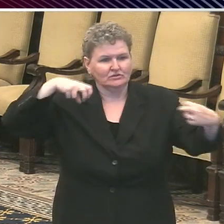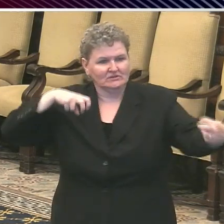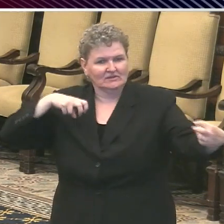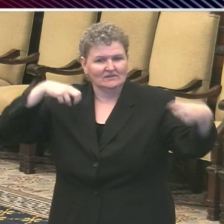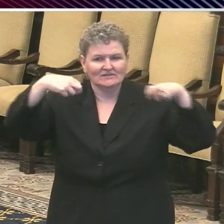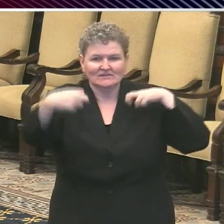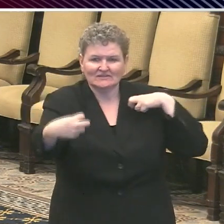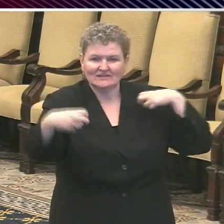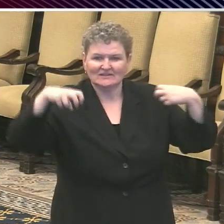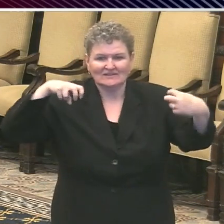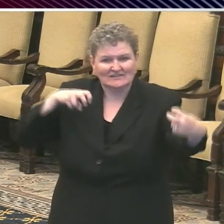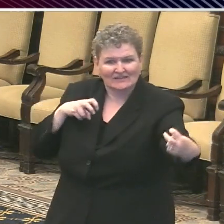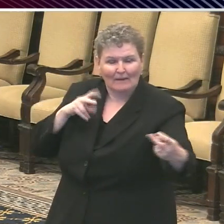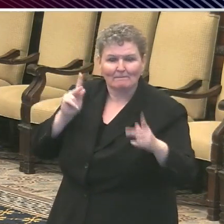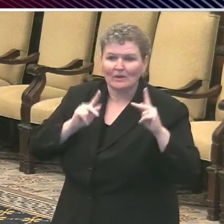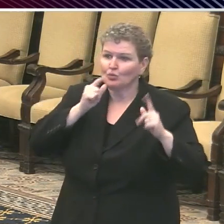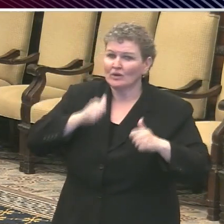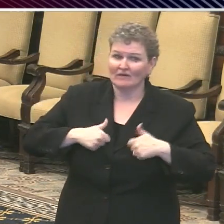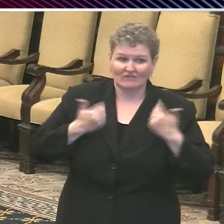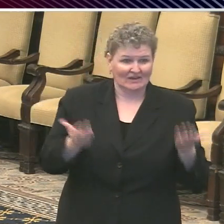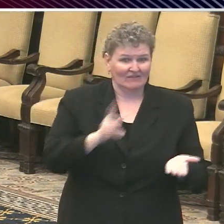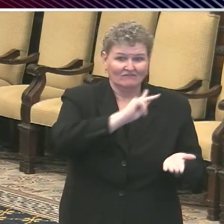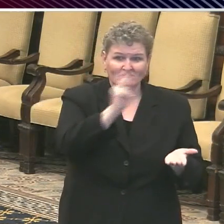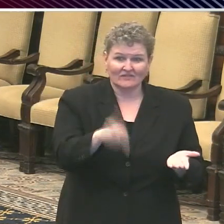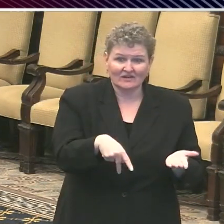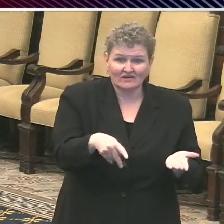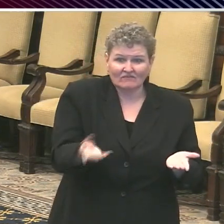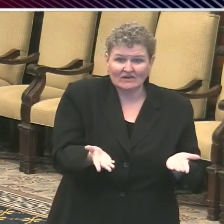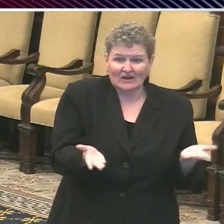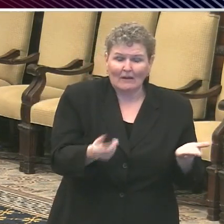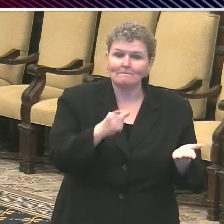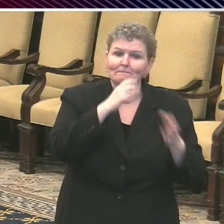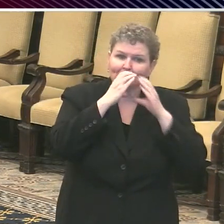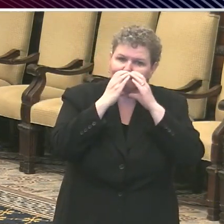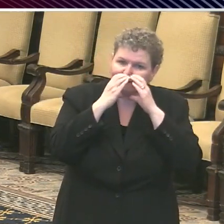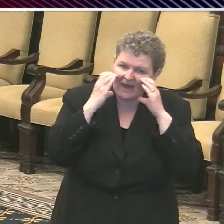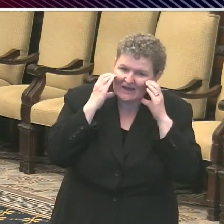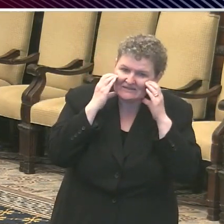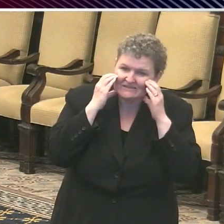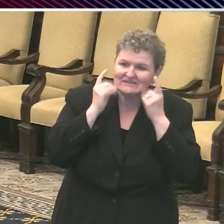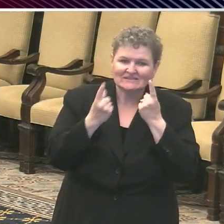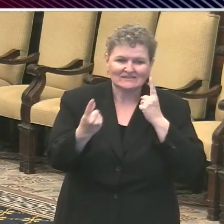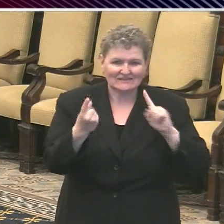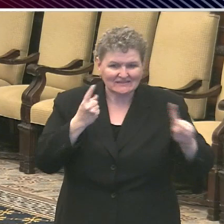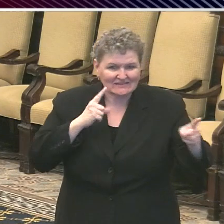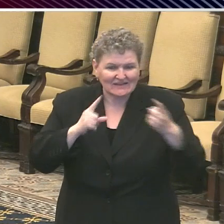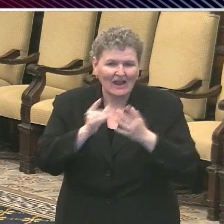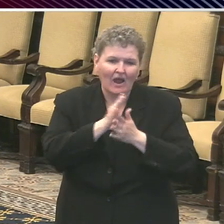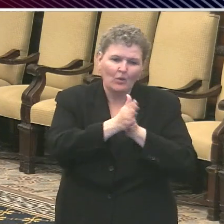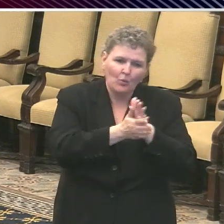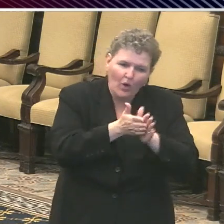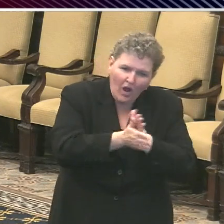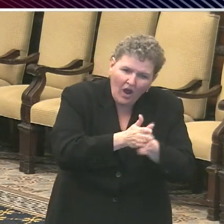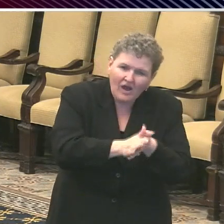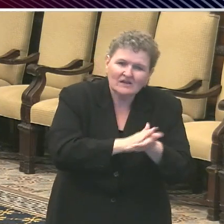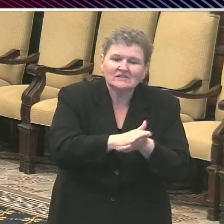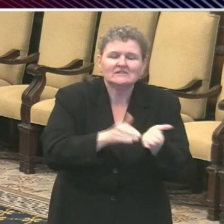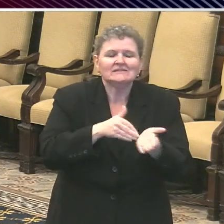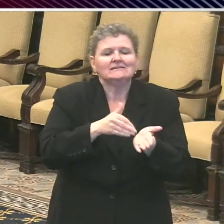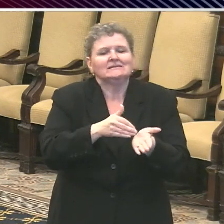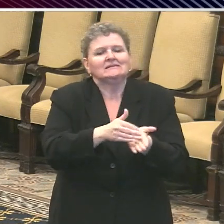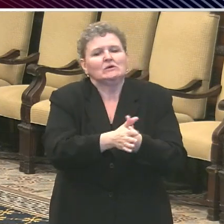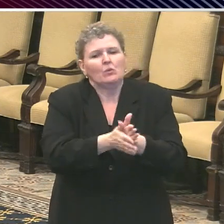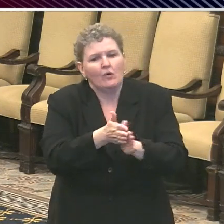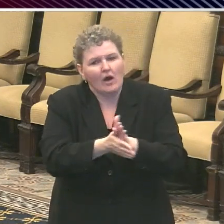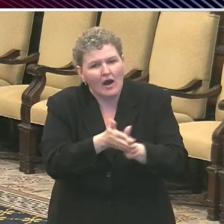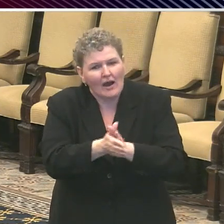For Philadelphia residents, it boils down to three things: masks, distance, and hand washing. We're going to give you much more detail on that tomorrow.